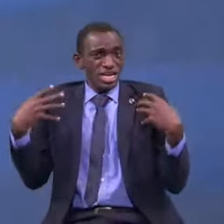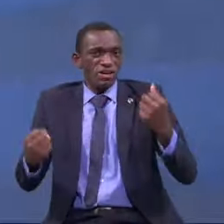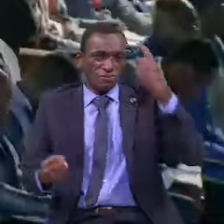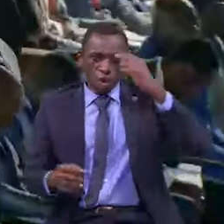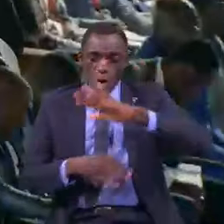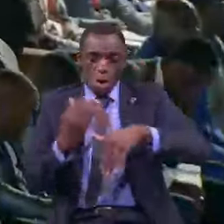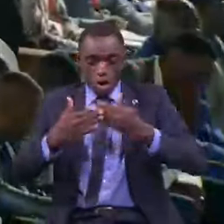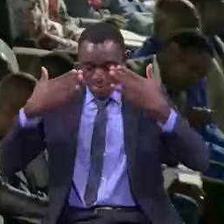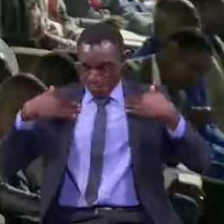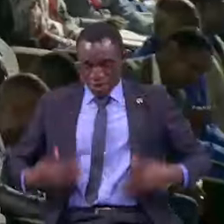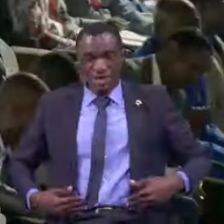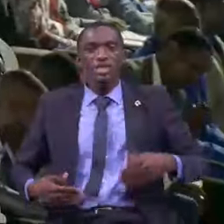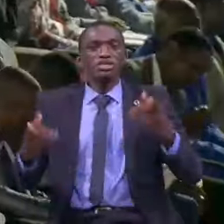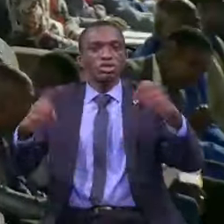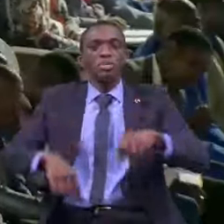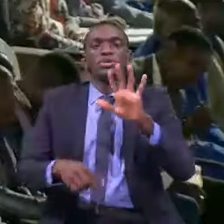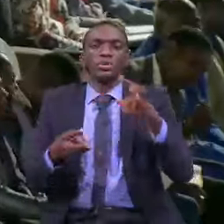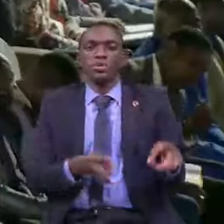the way.